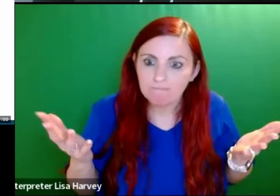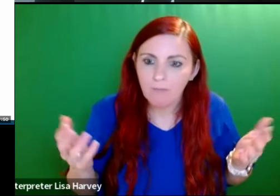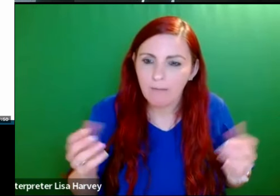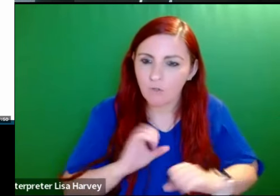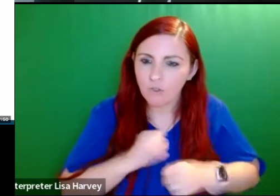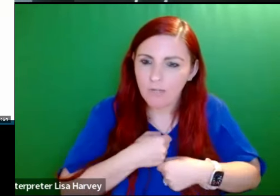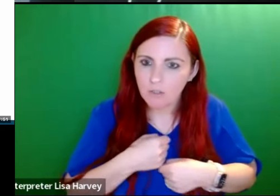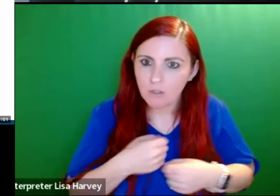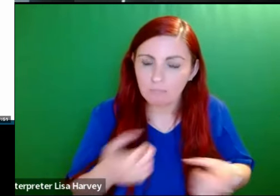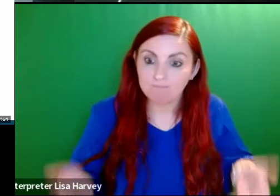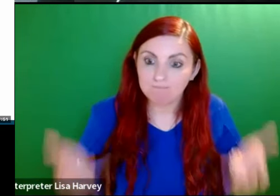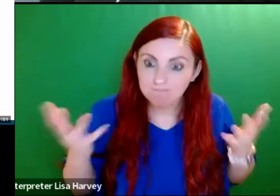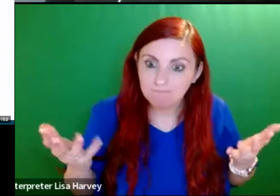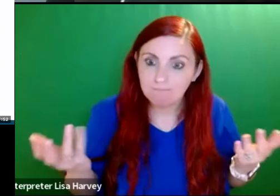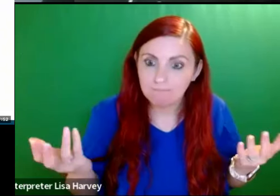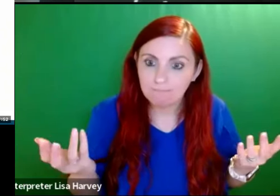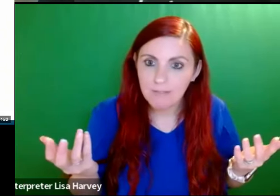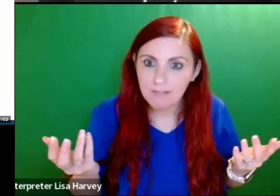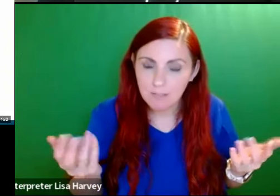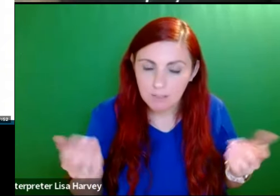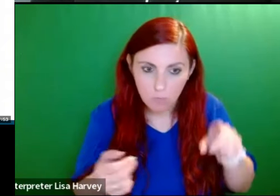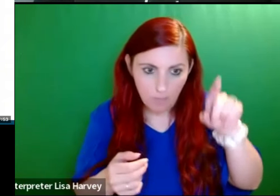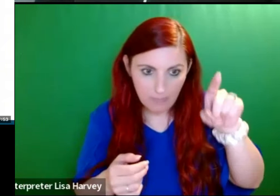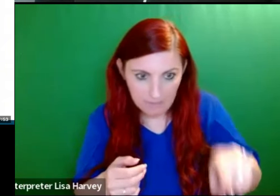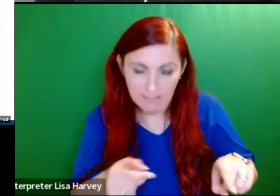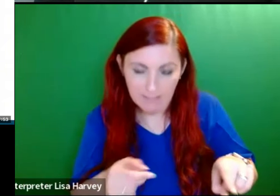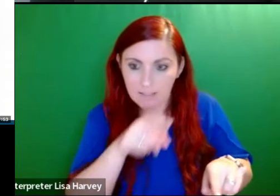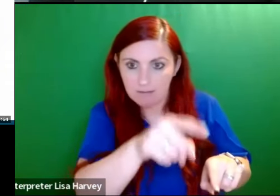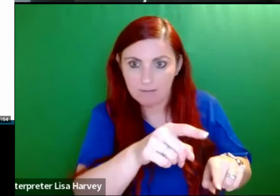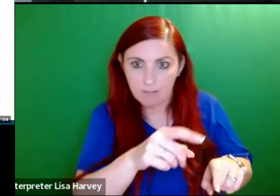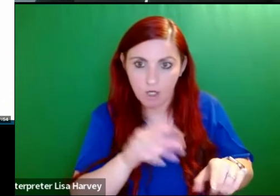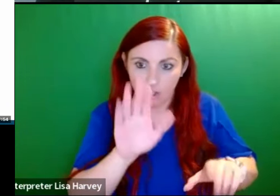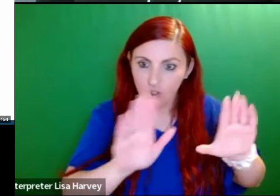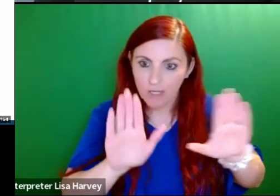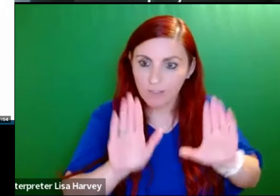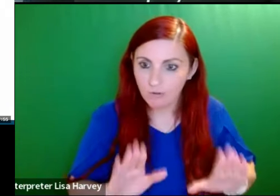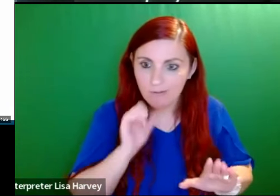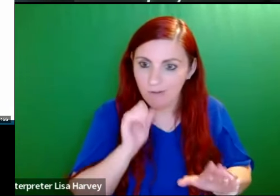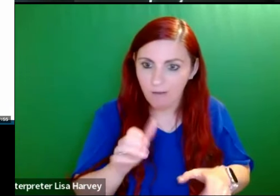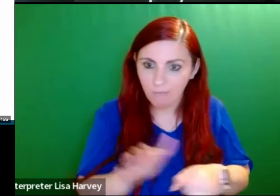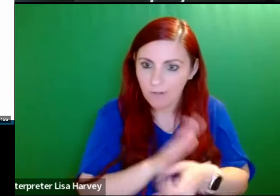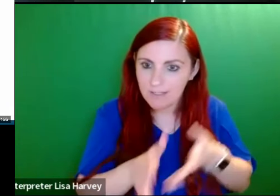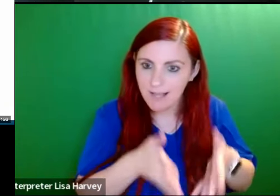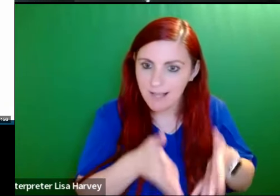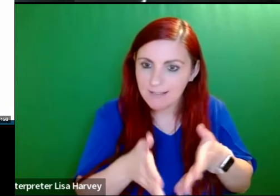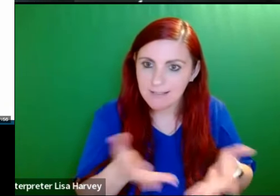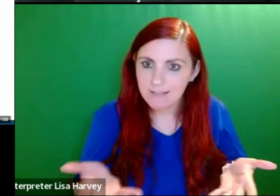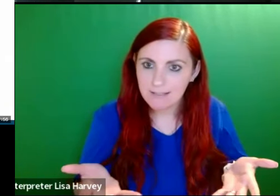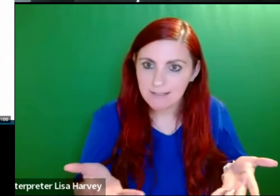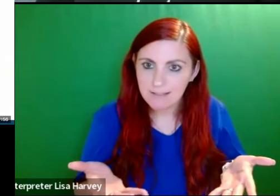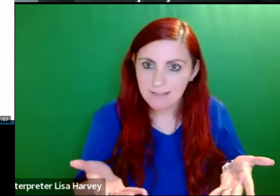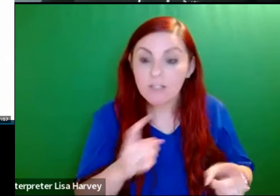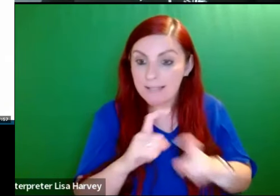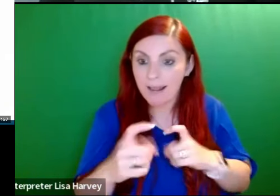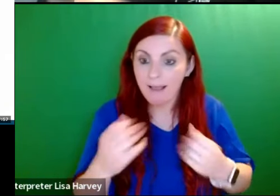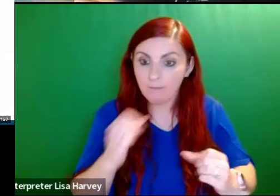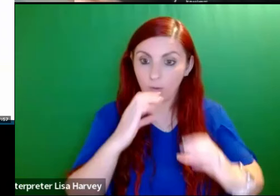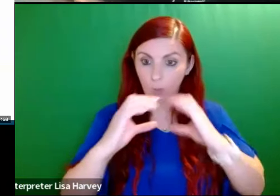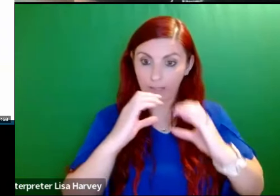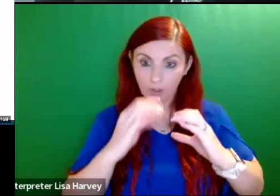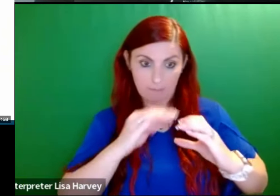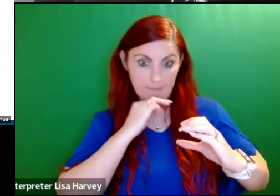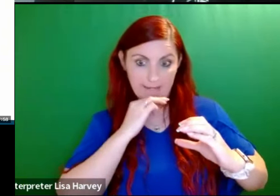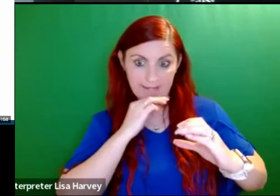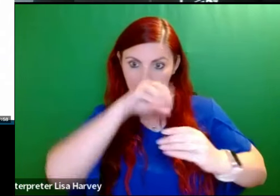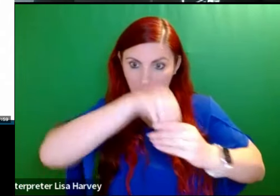annoyed. So these are gestures, they're not actually signs. Certainly they're communicating some meaning, but they're not signs